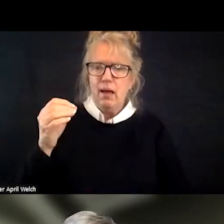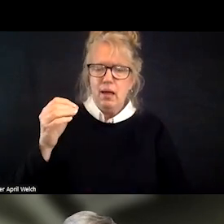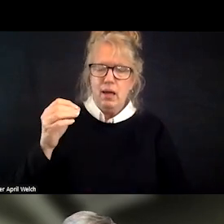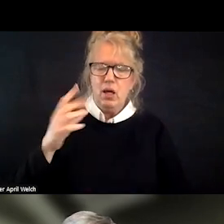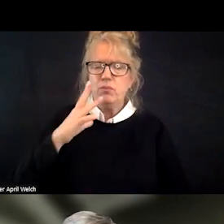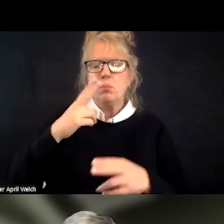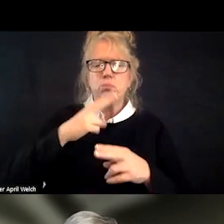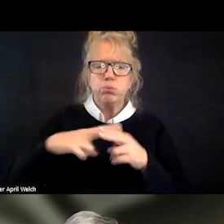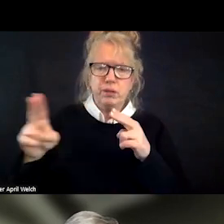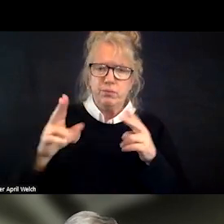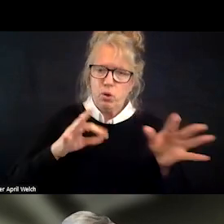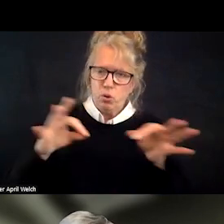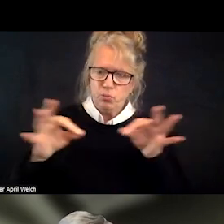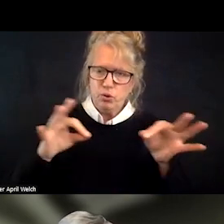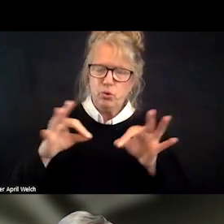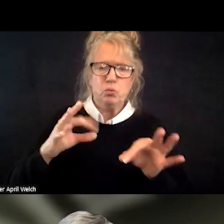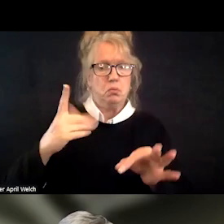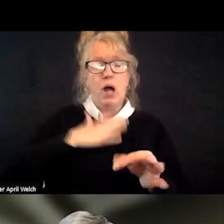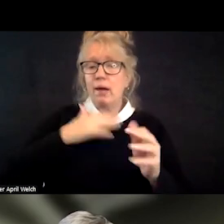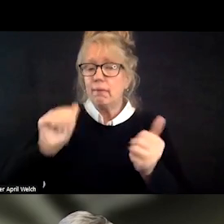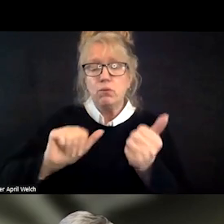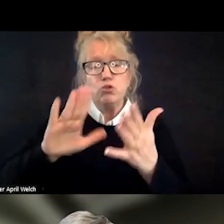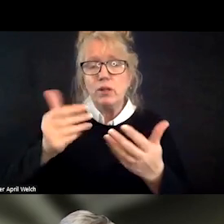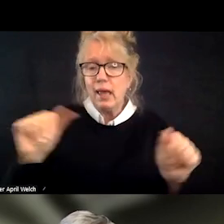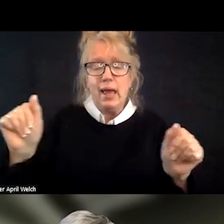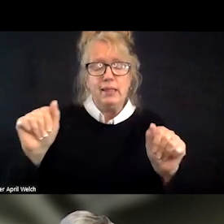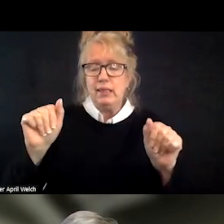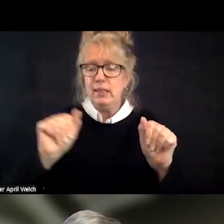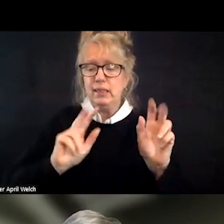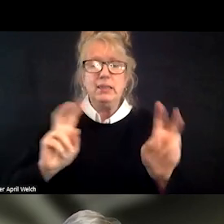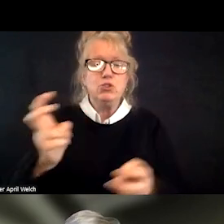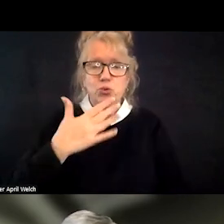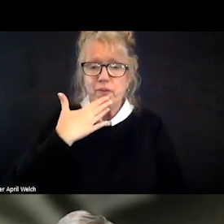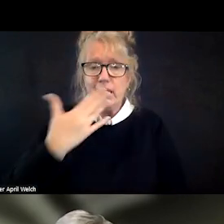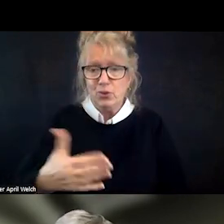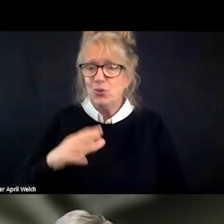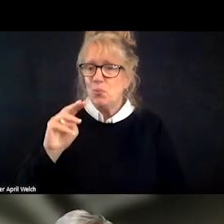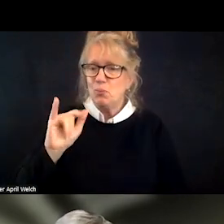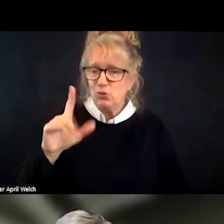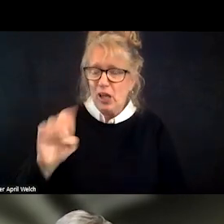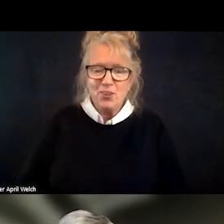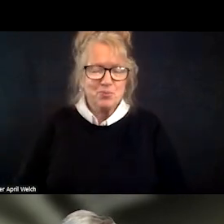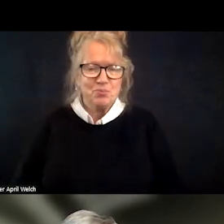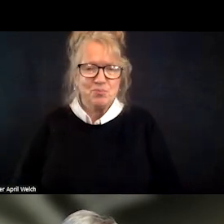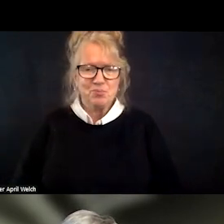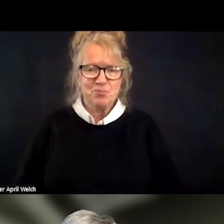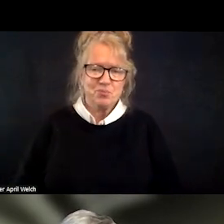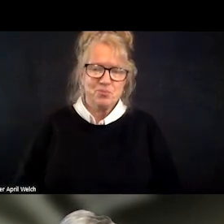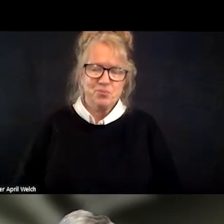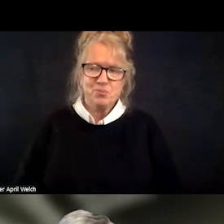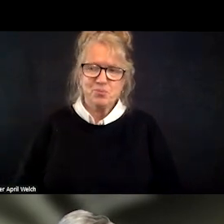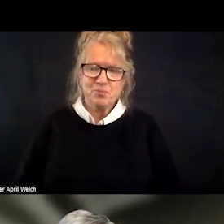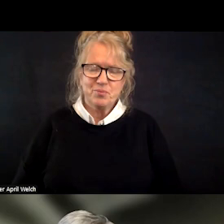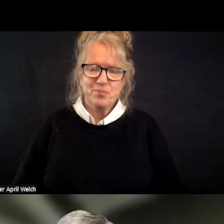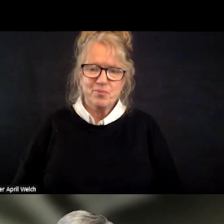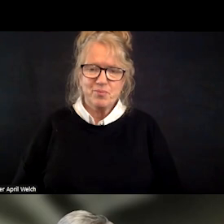brief overview. Also happy to address any questions. Thanks, Michelle. Yeah. And then I think